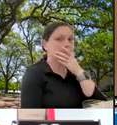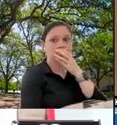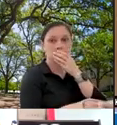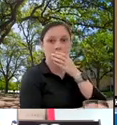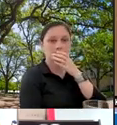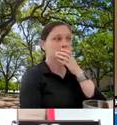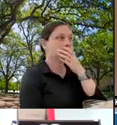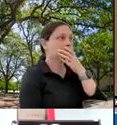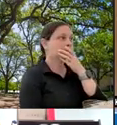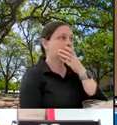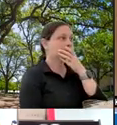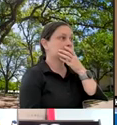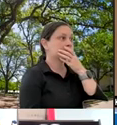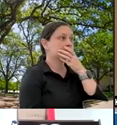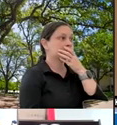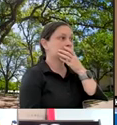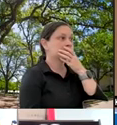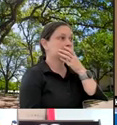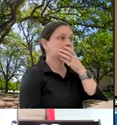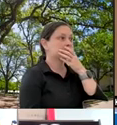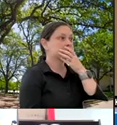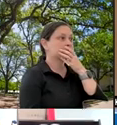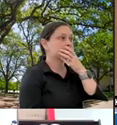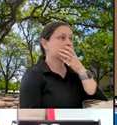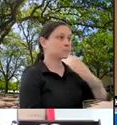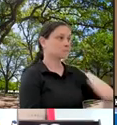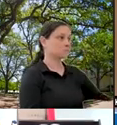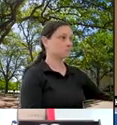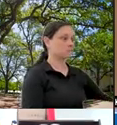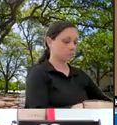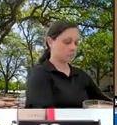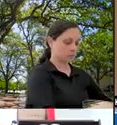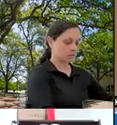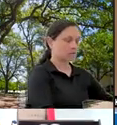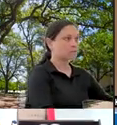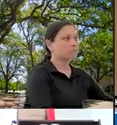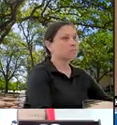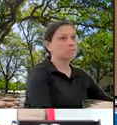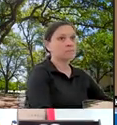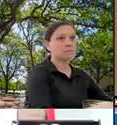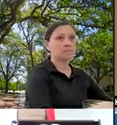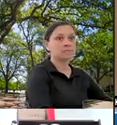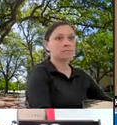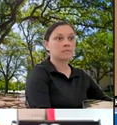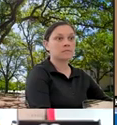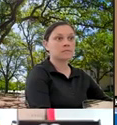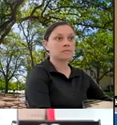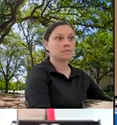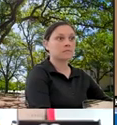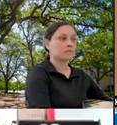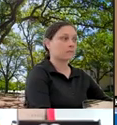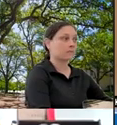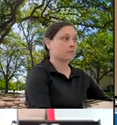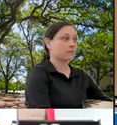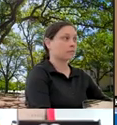Great. Becky. You might want to think about the people that work in with